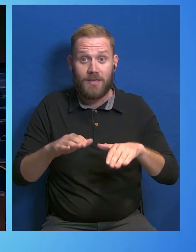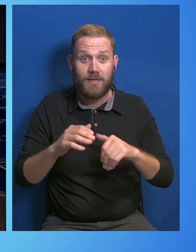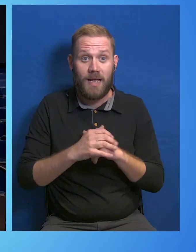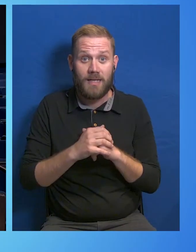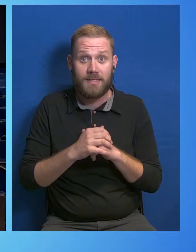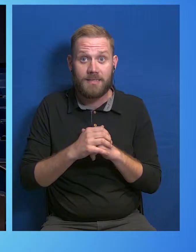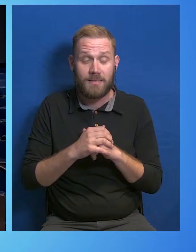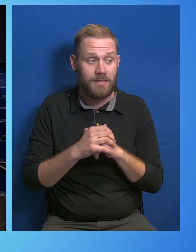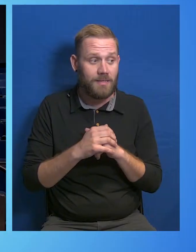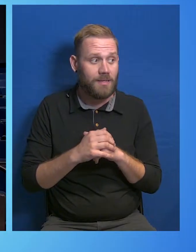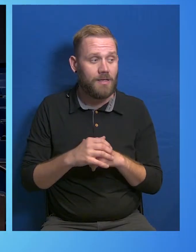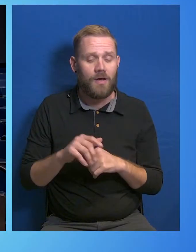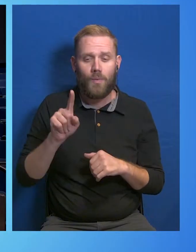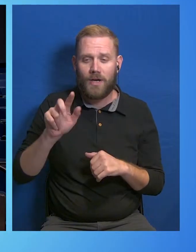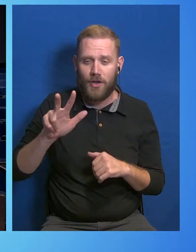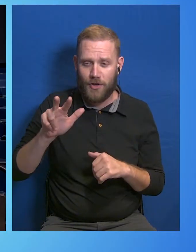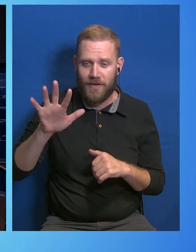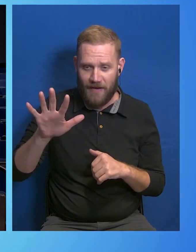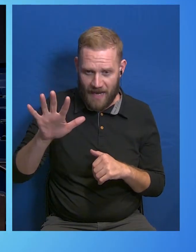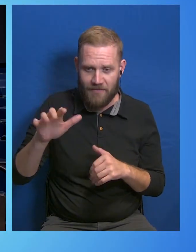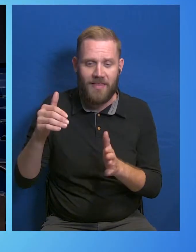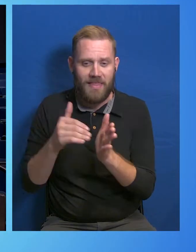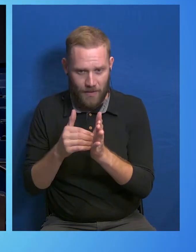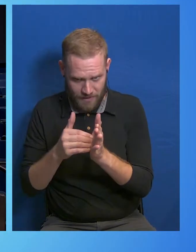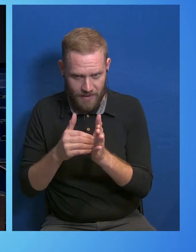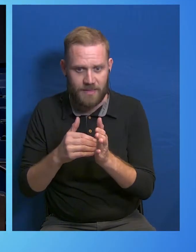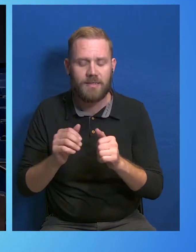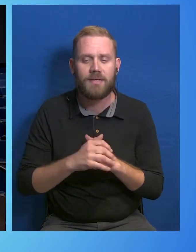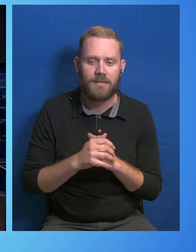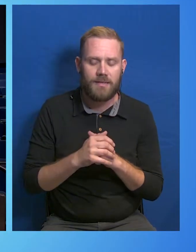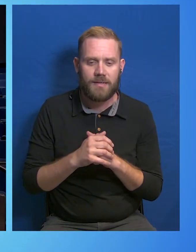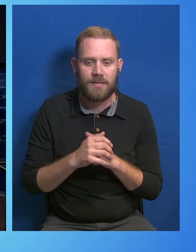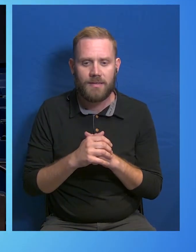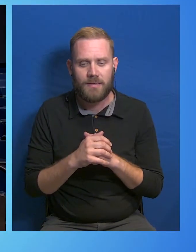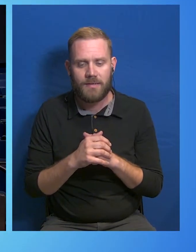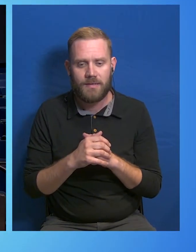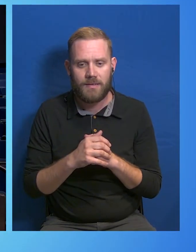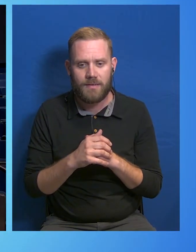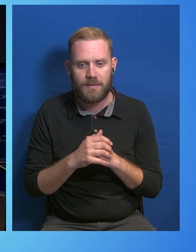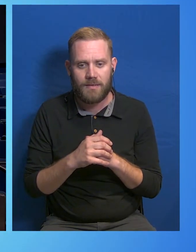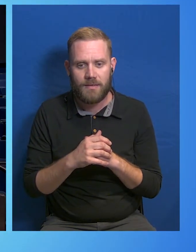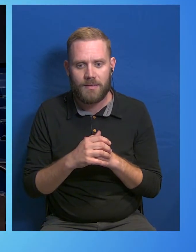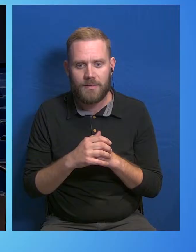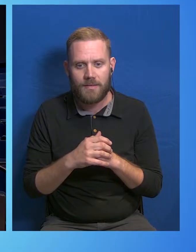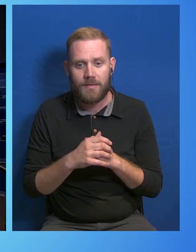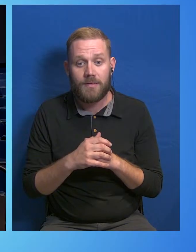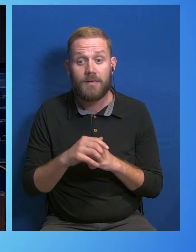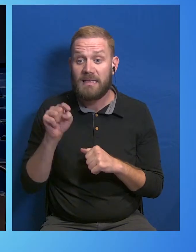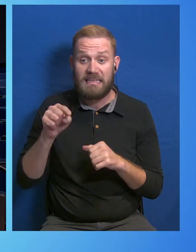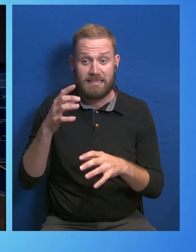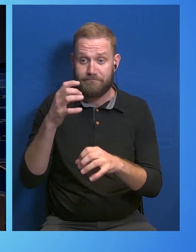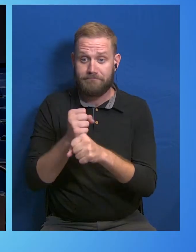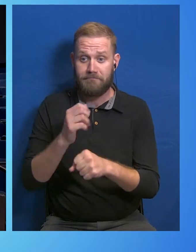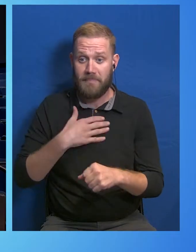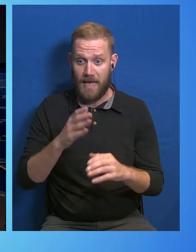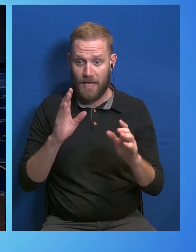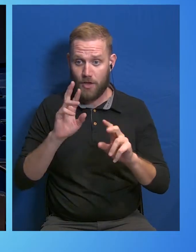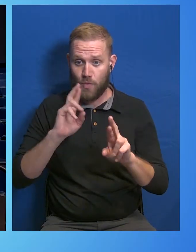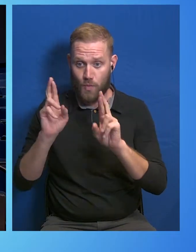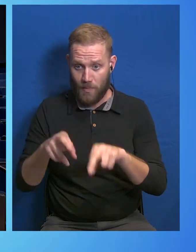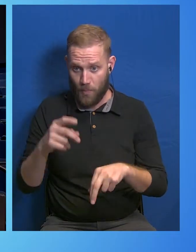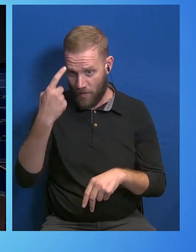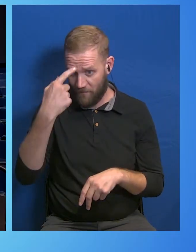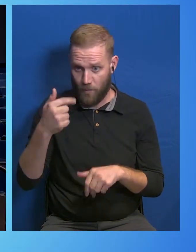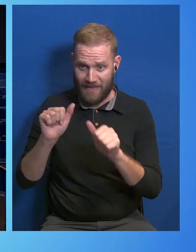to the utilization of existing cash to make payments for salaries and vendors. This concludes my reports of the